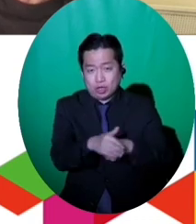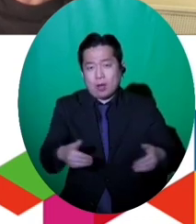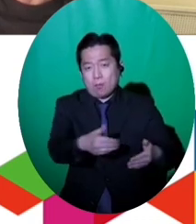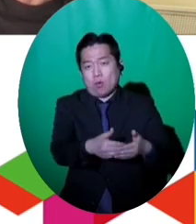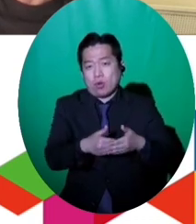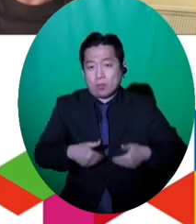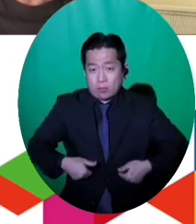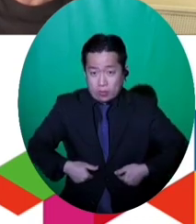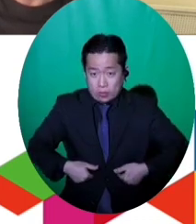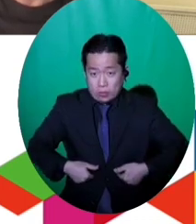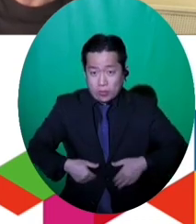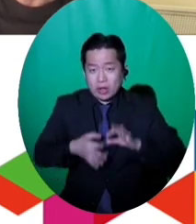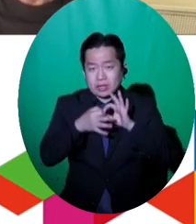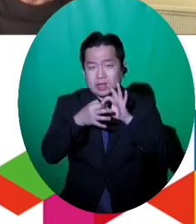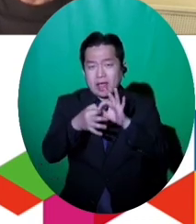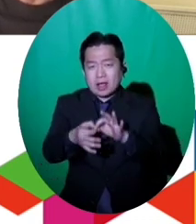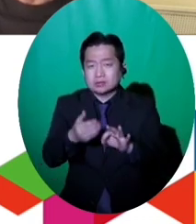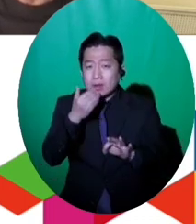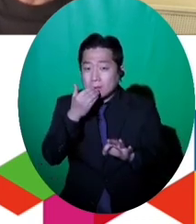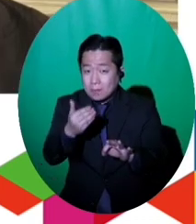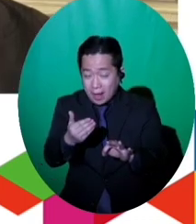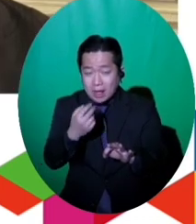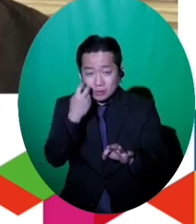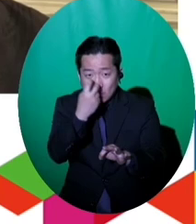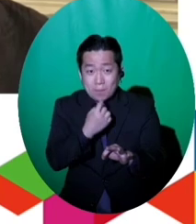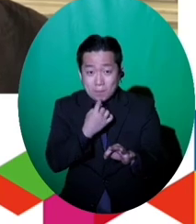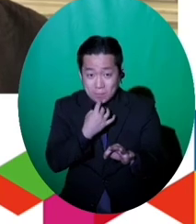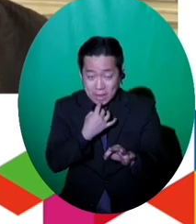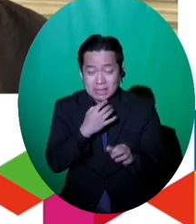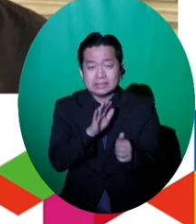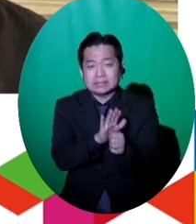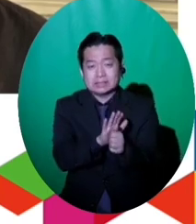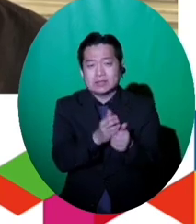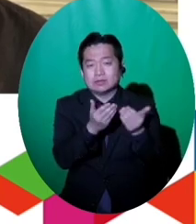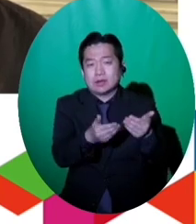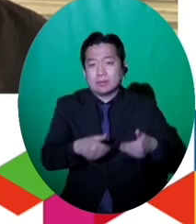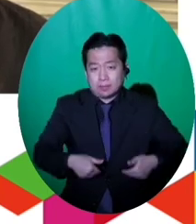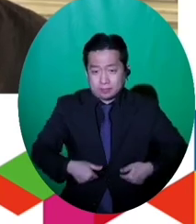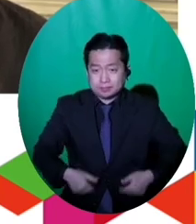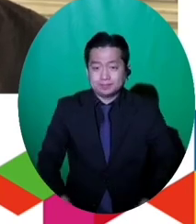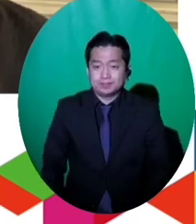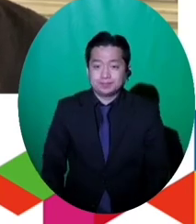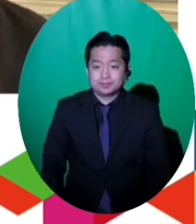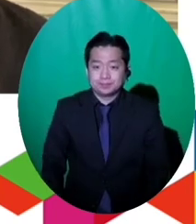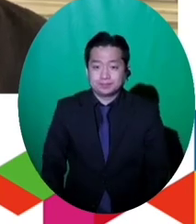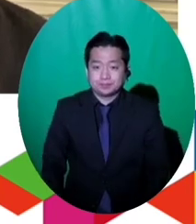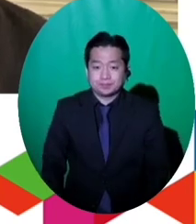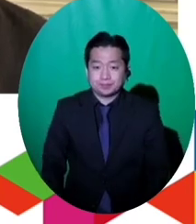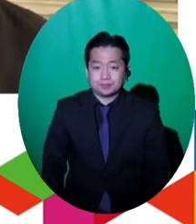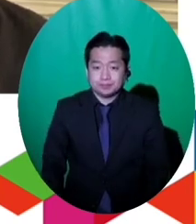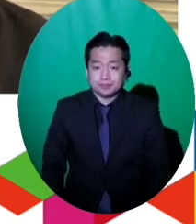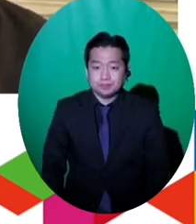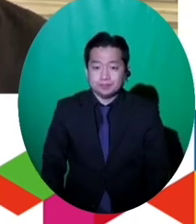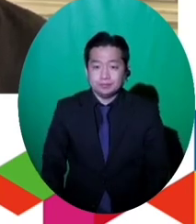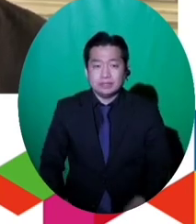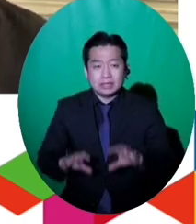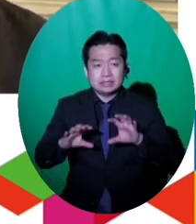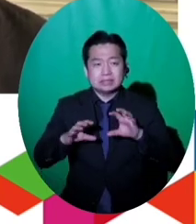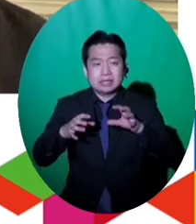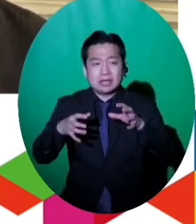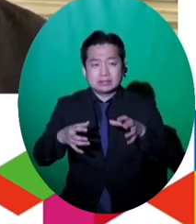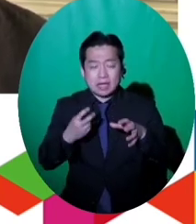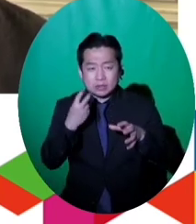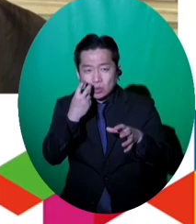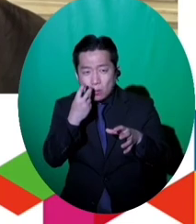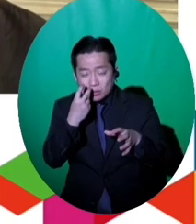and sustainable, because otherwise you could say we're caring for the world by digging up all that oil because people need